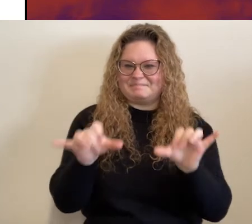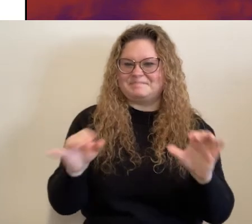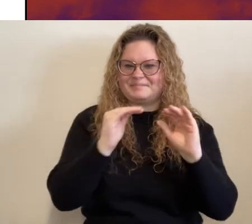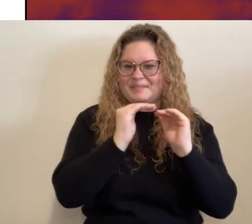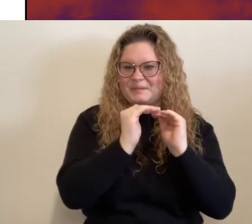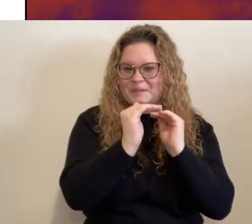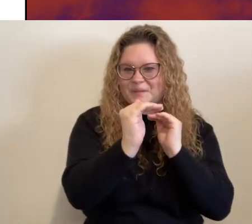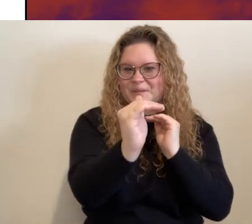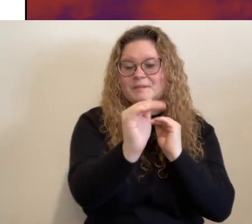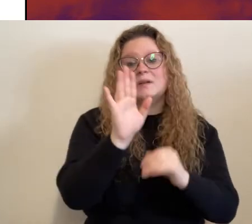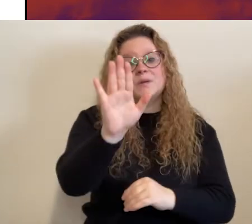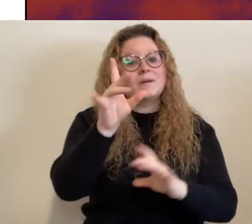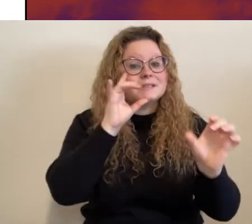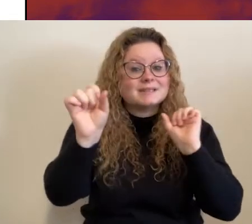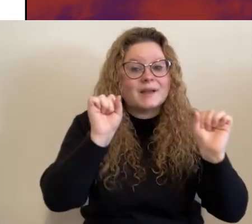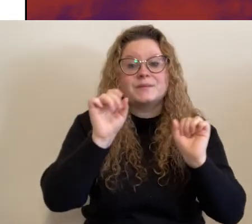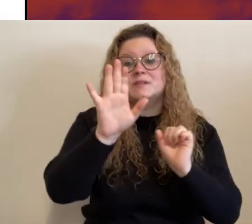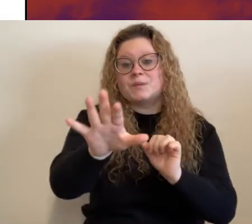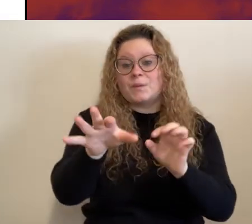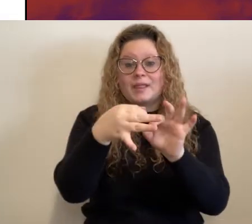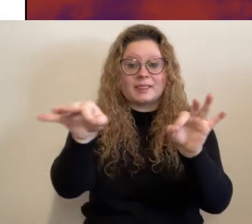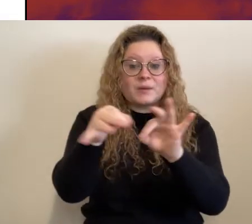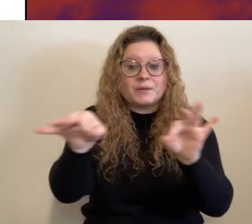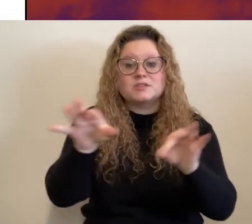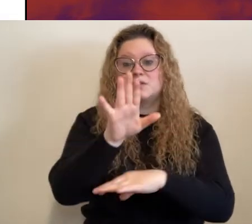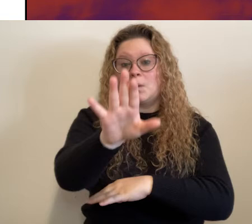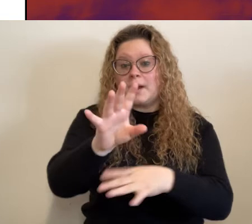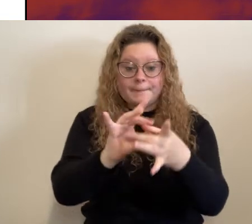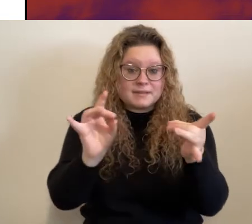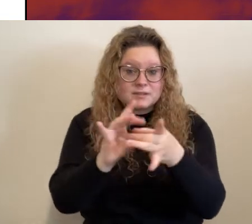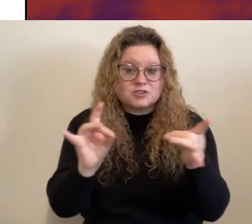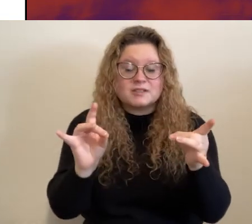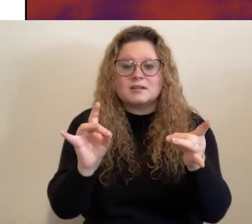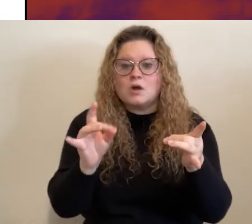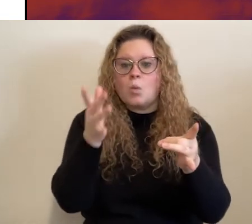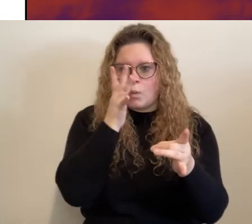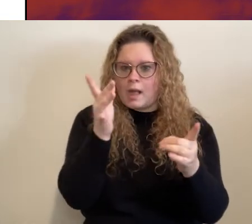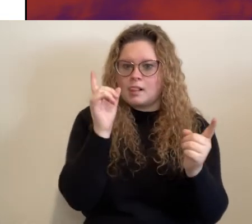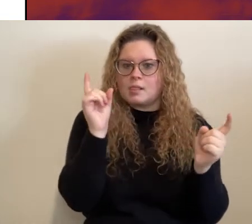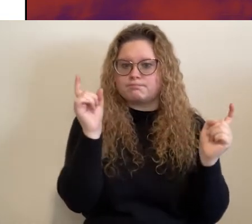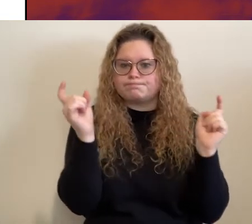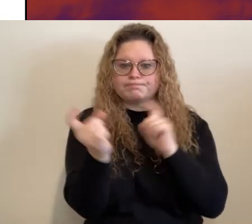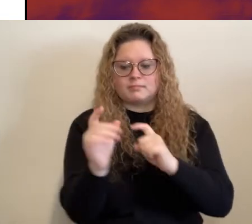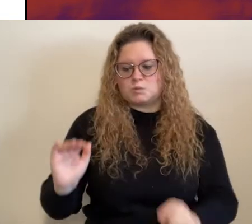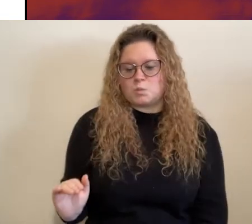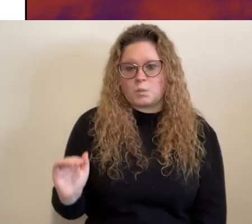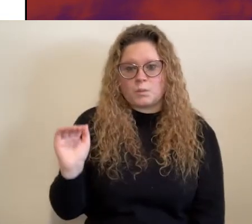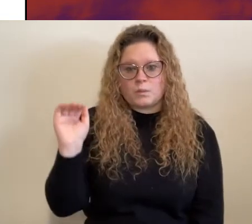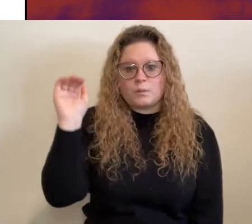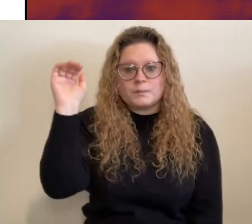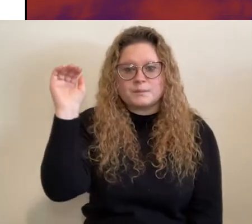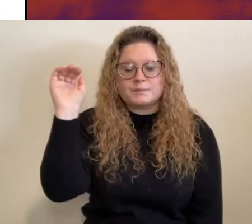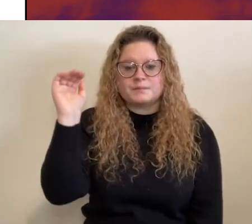your words, your messaging is going to shape shift over the time of your evolution. And my business